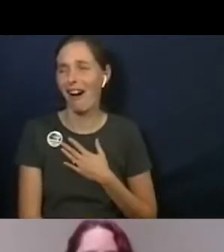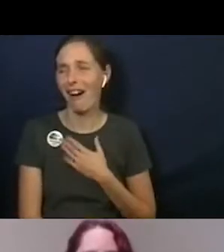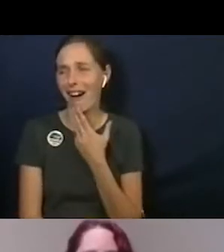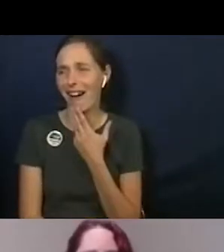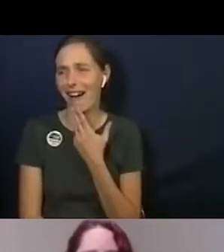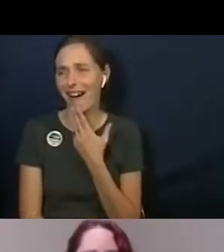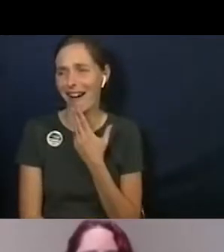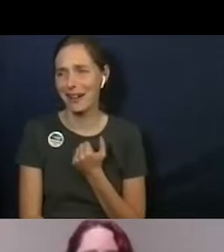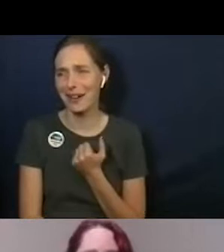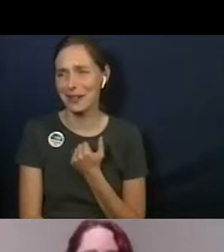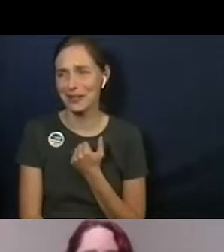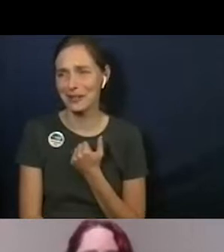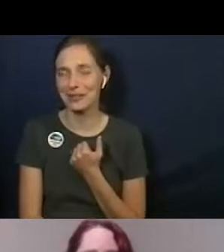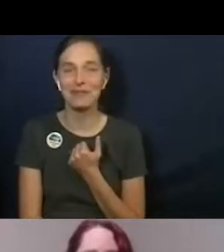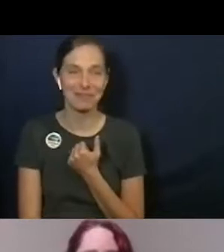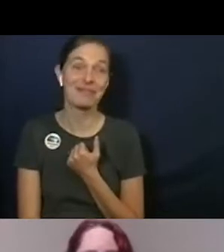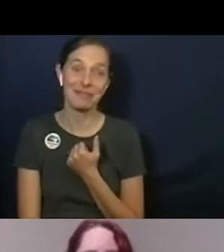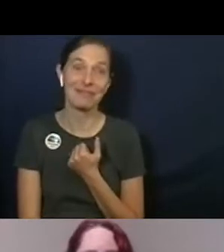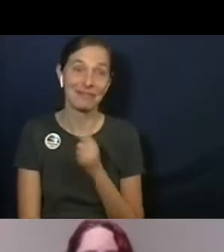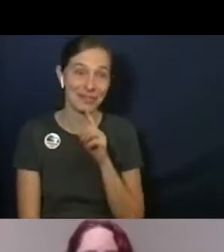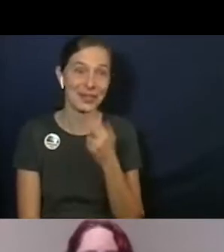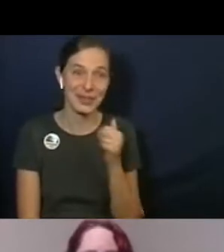been a super weird year.